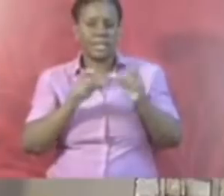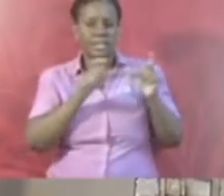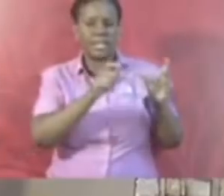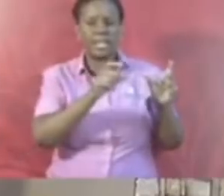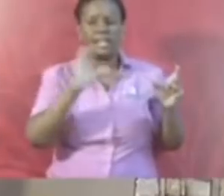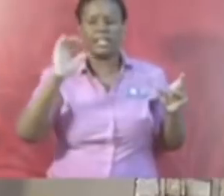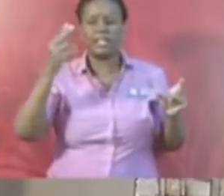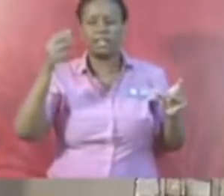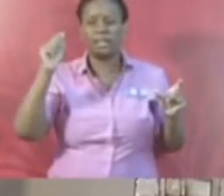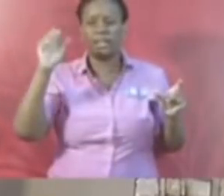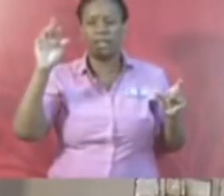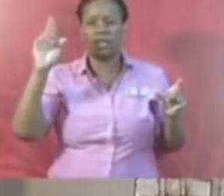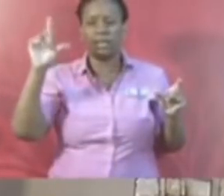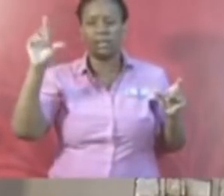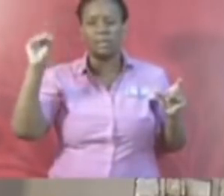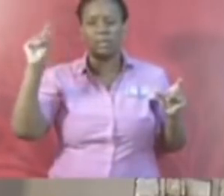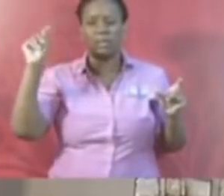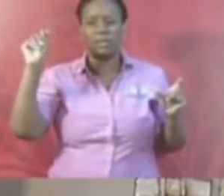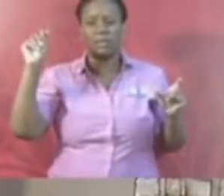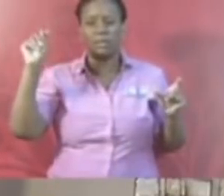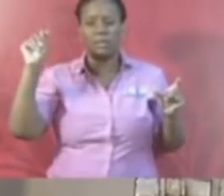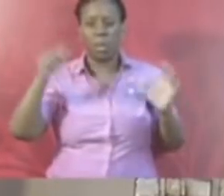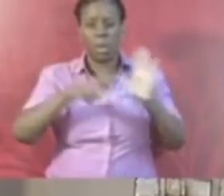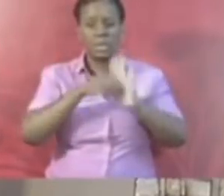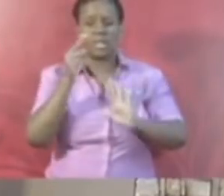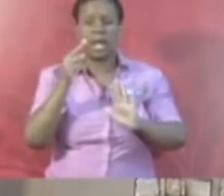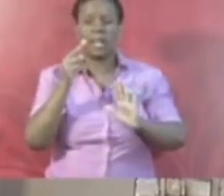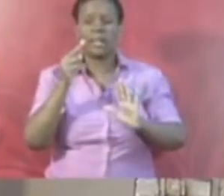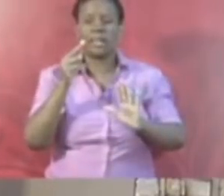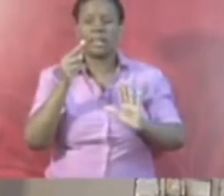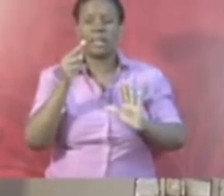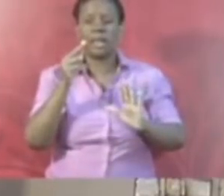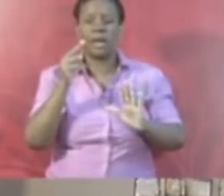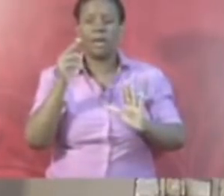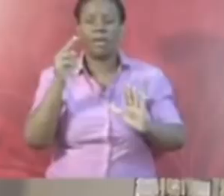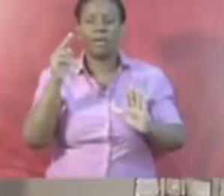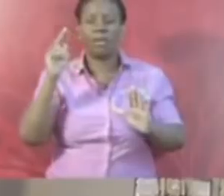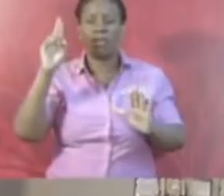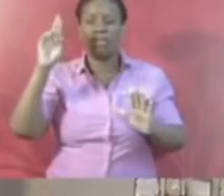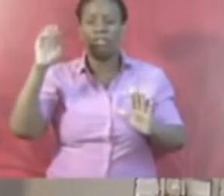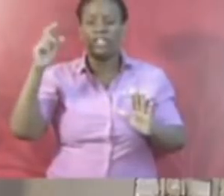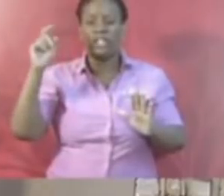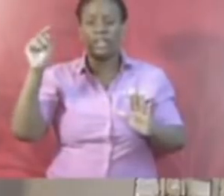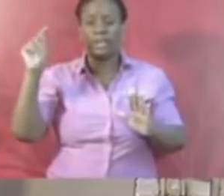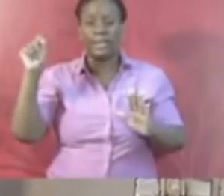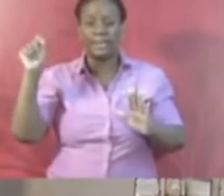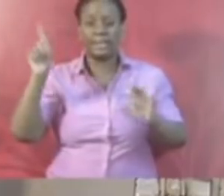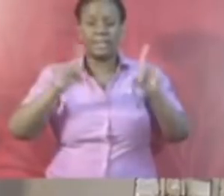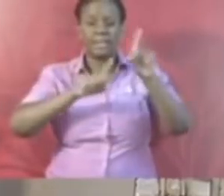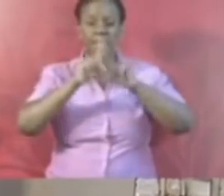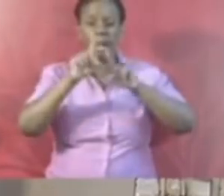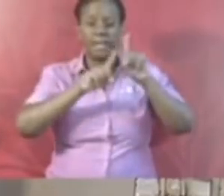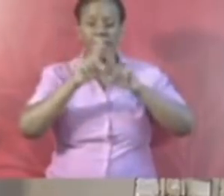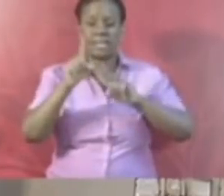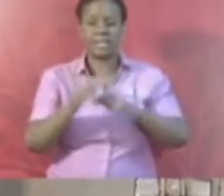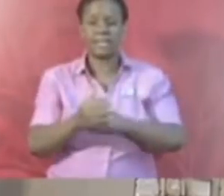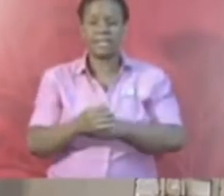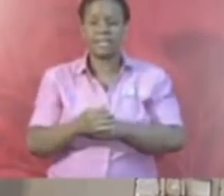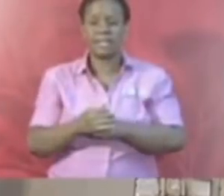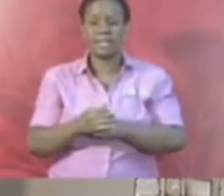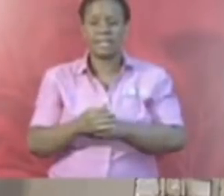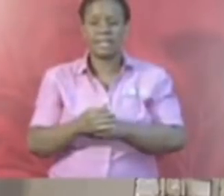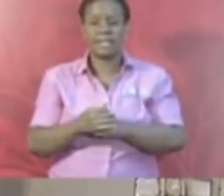Regent Star. And along with the Ministry of Health, we continue to look for another facility that we may be able to put into those 2